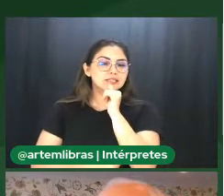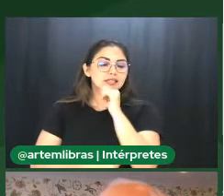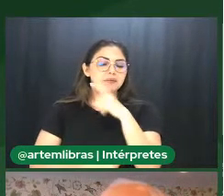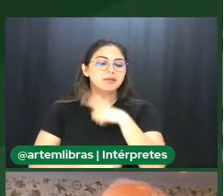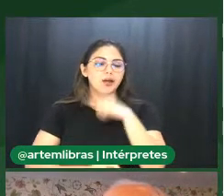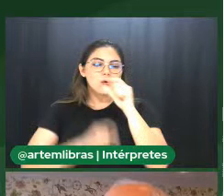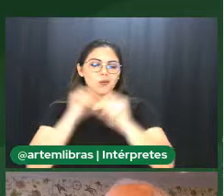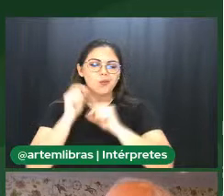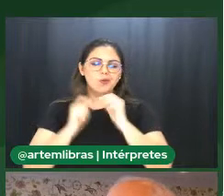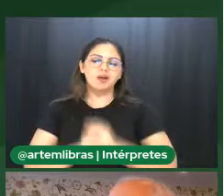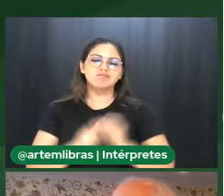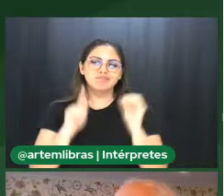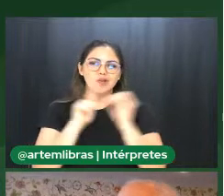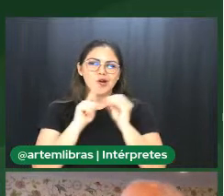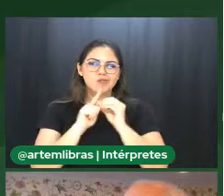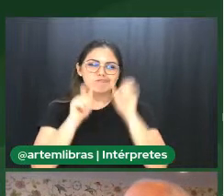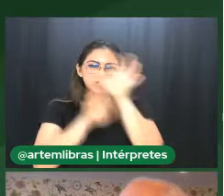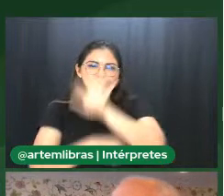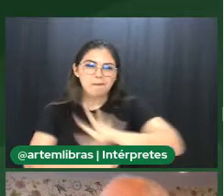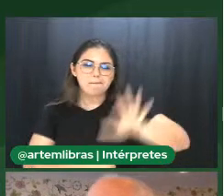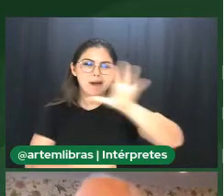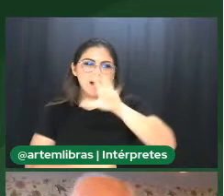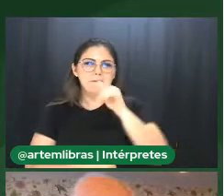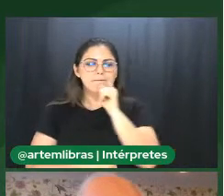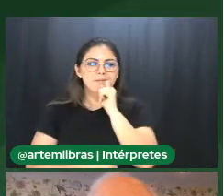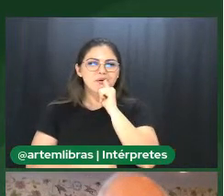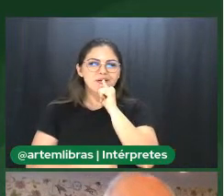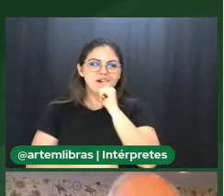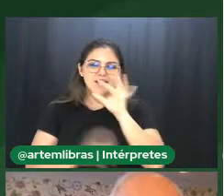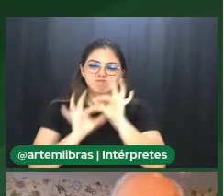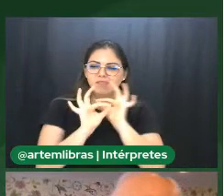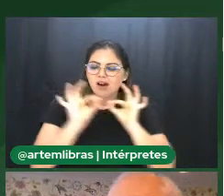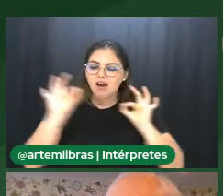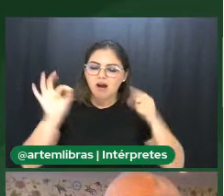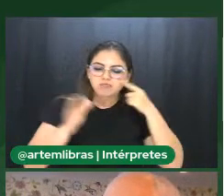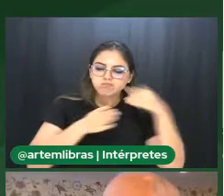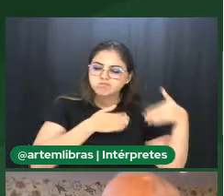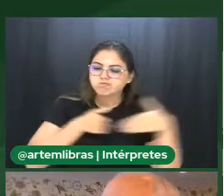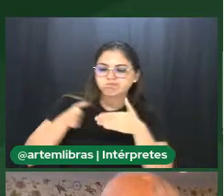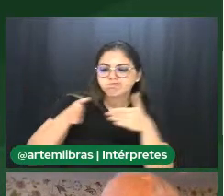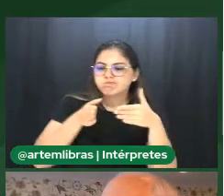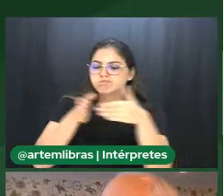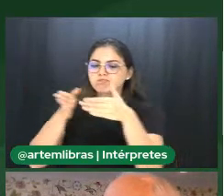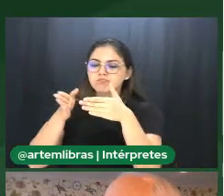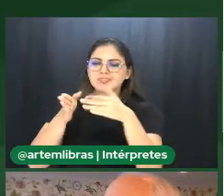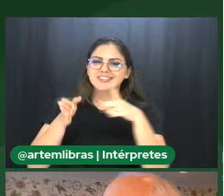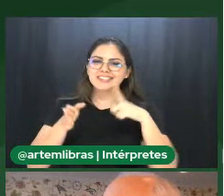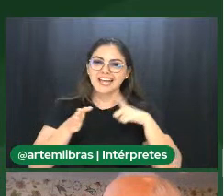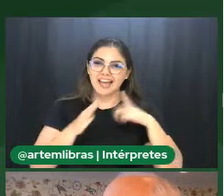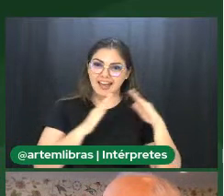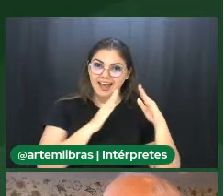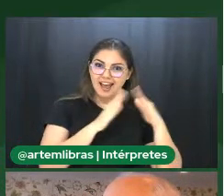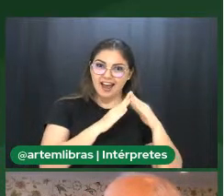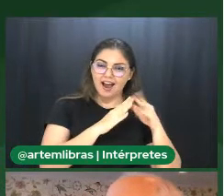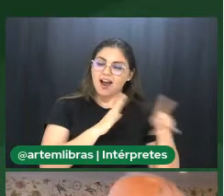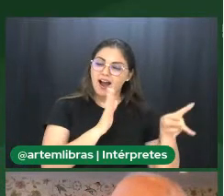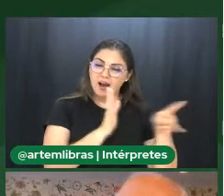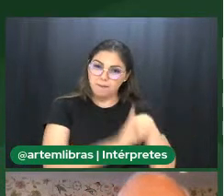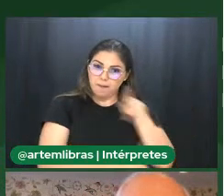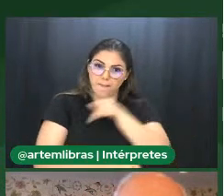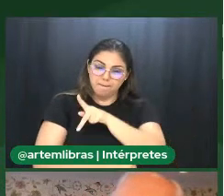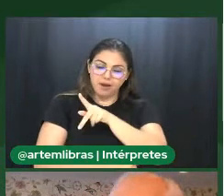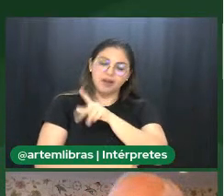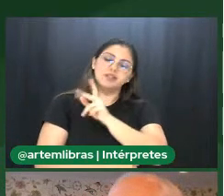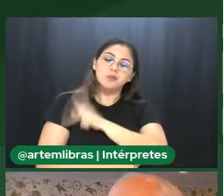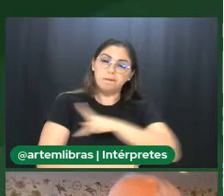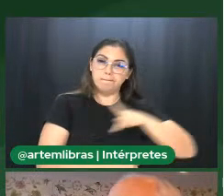in College Park, 8 miles away. And the AI machine learning algorithm gives me 3 choices. And